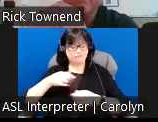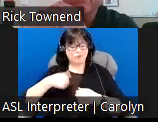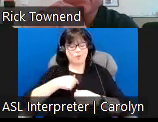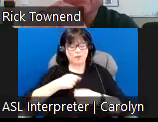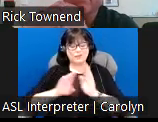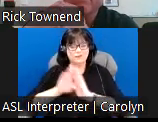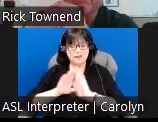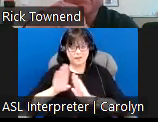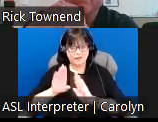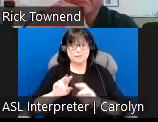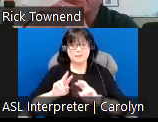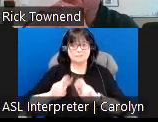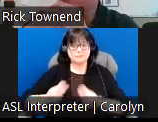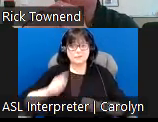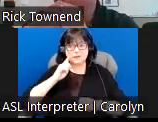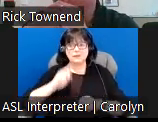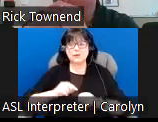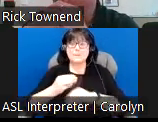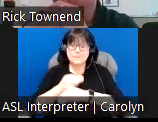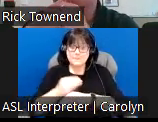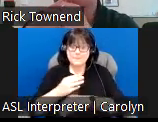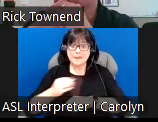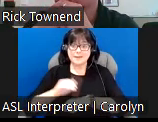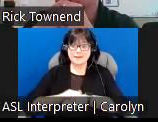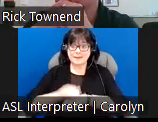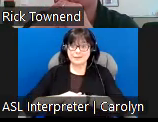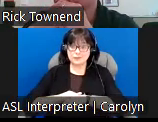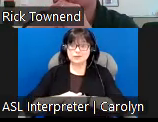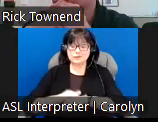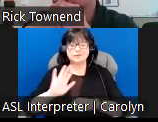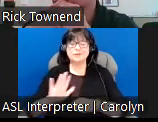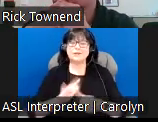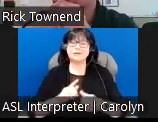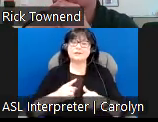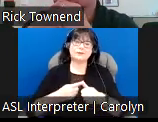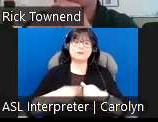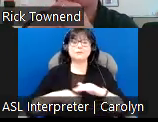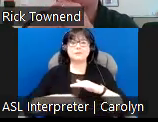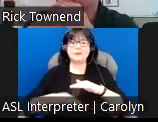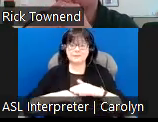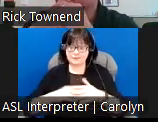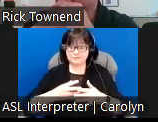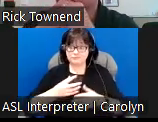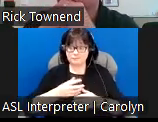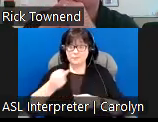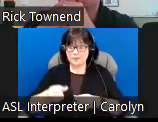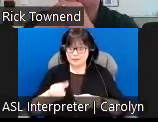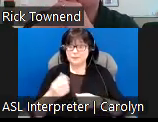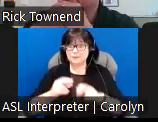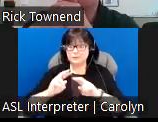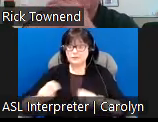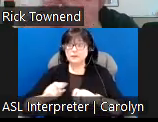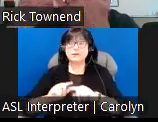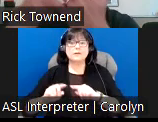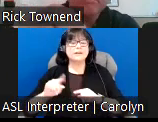placement, but for clients who cannot make it to campus to write the assessments, we still have Skills Marker